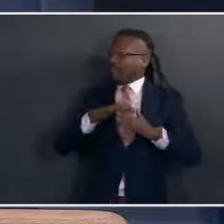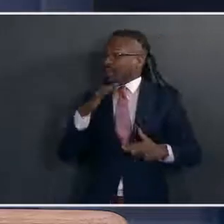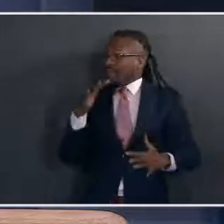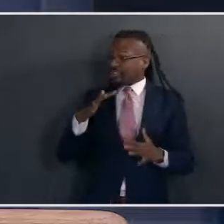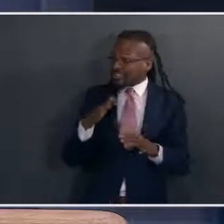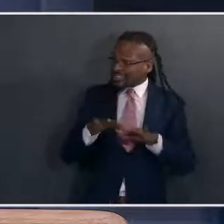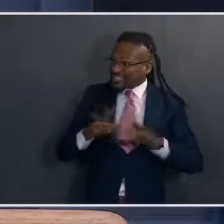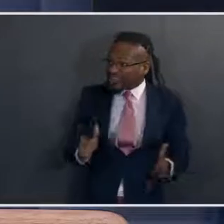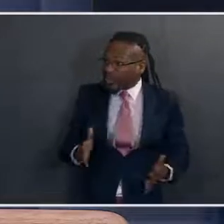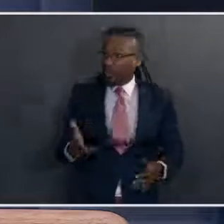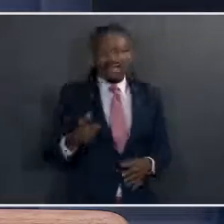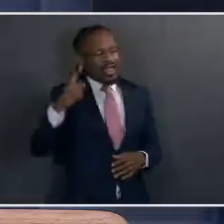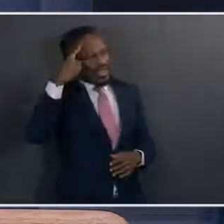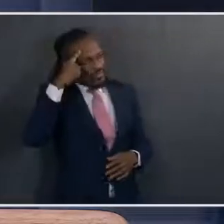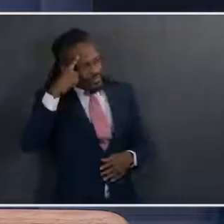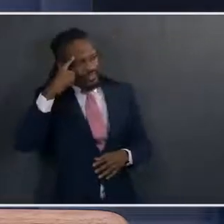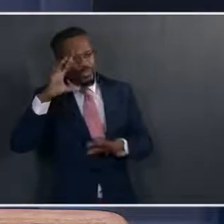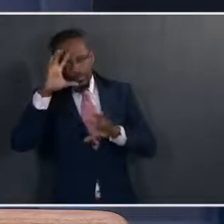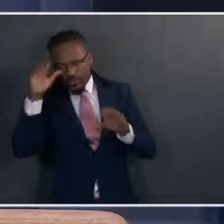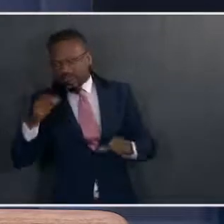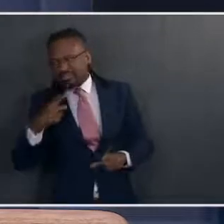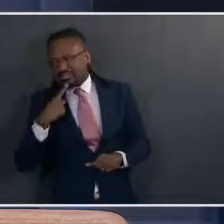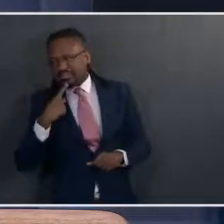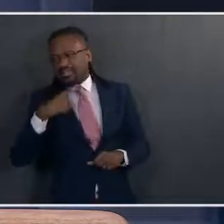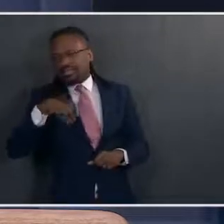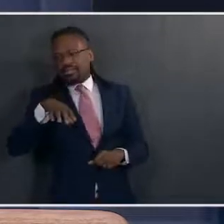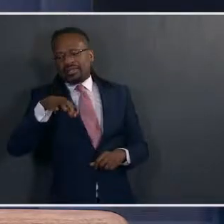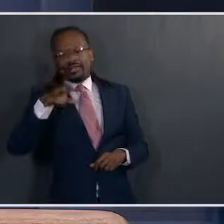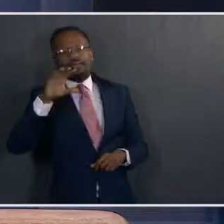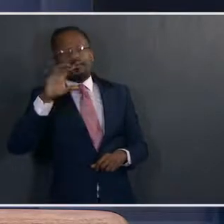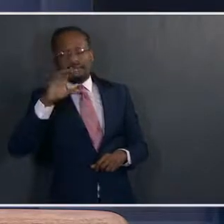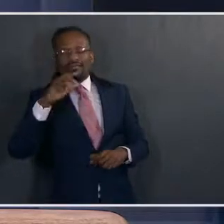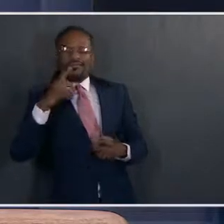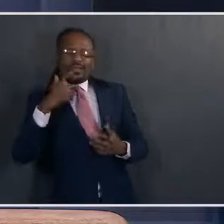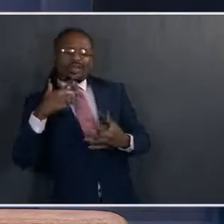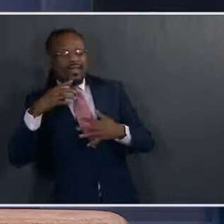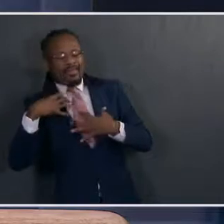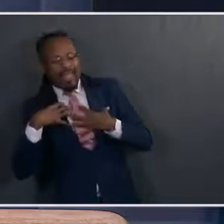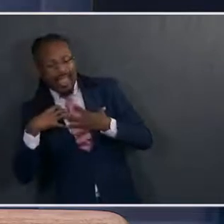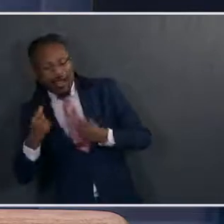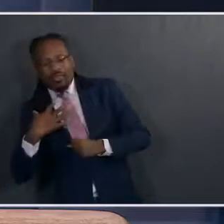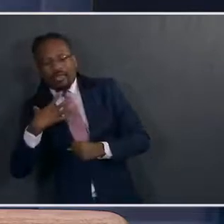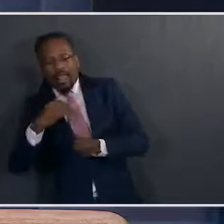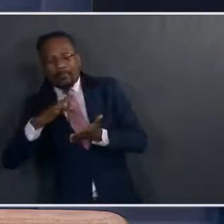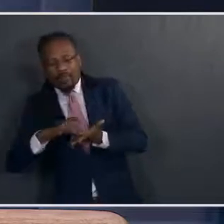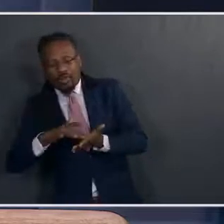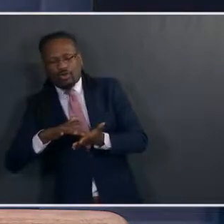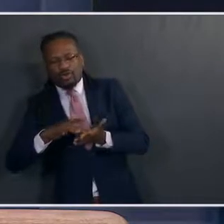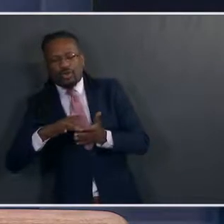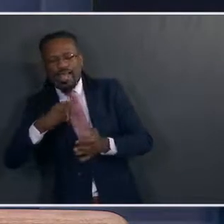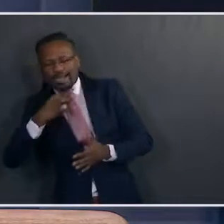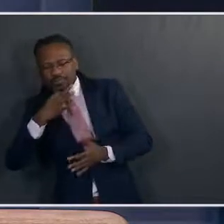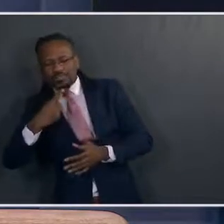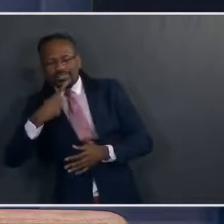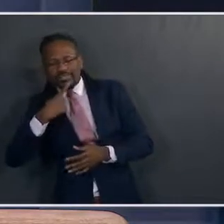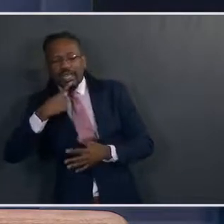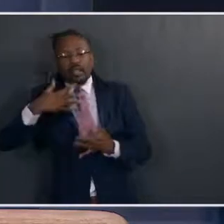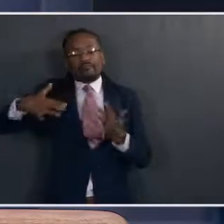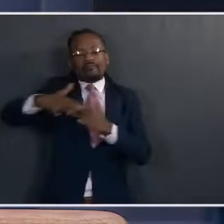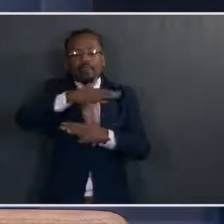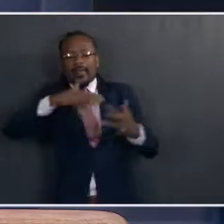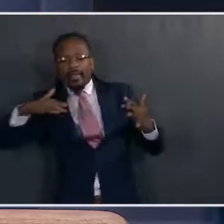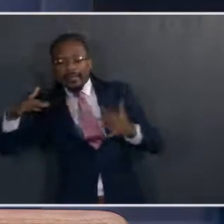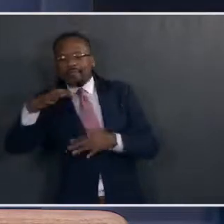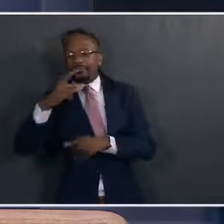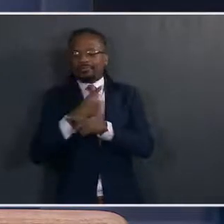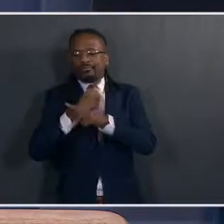saying that, and the CDC, I should say more importantly, and our health and medical experts are saying that ventilation and proper ventilation in schools,